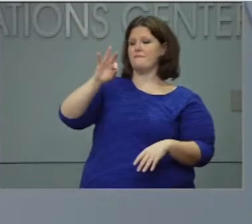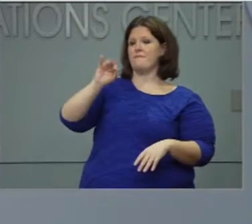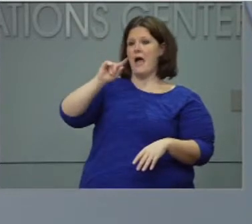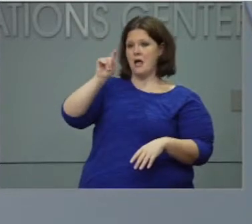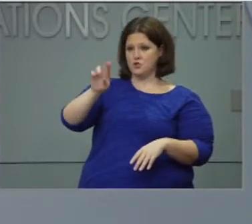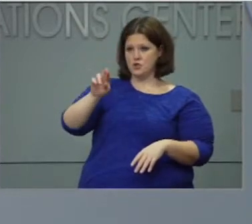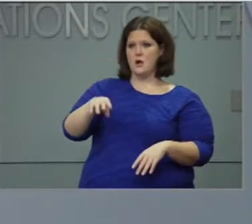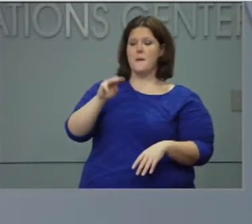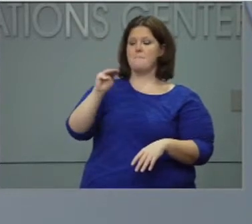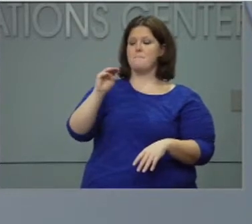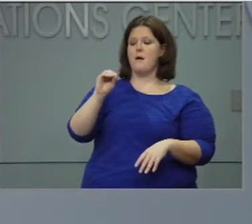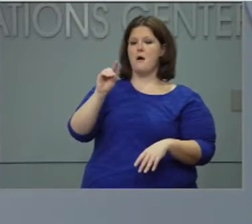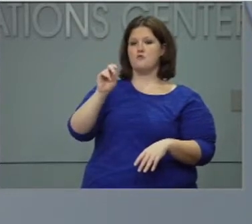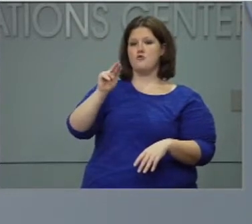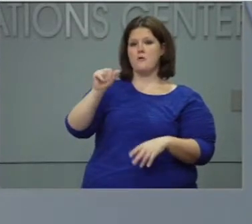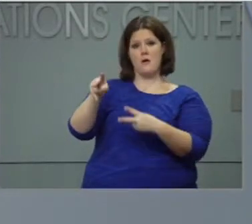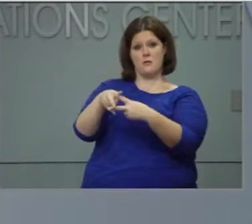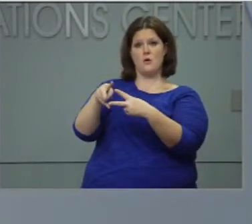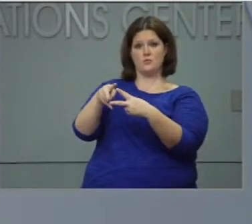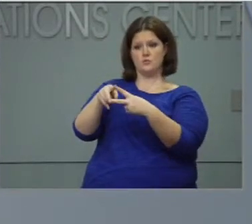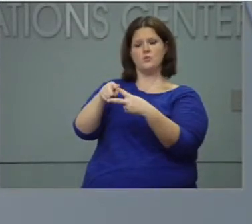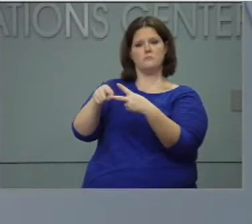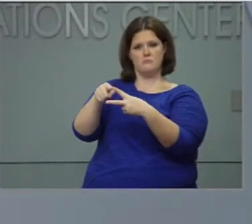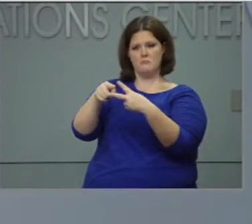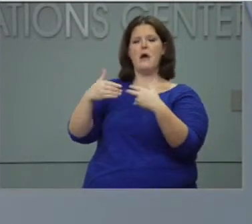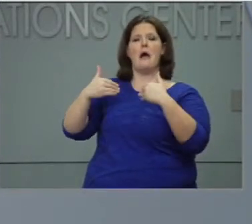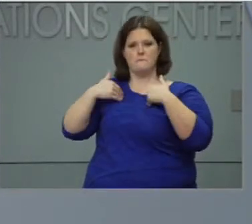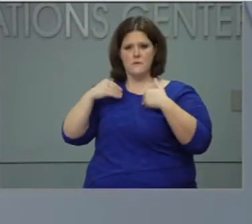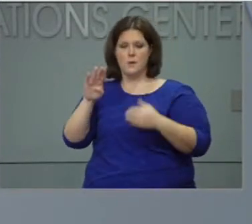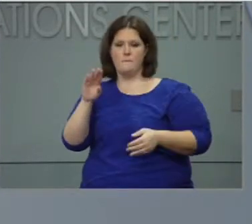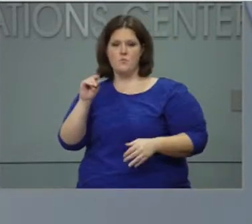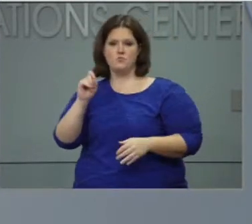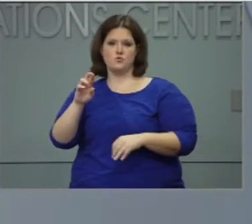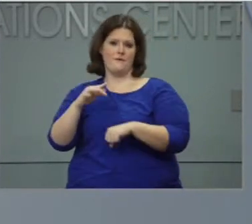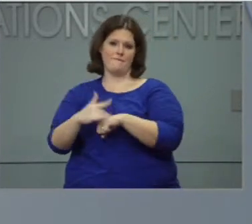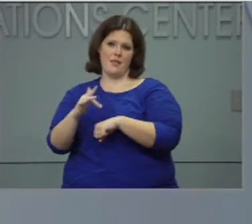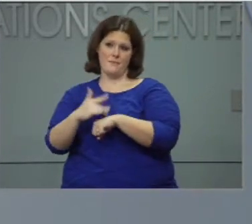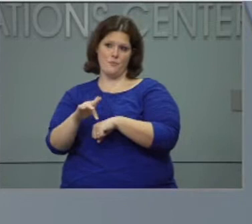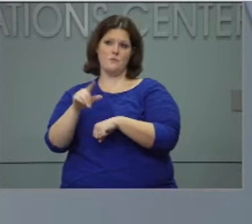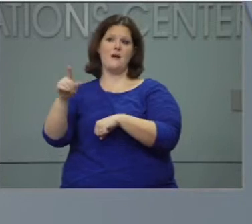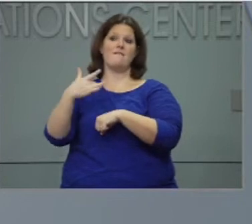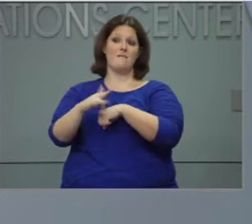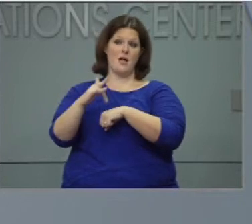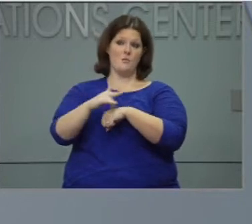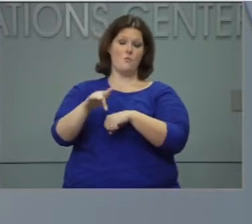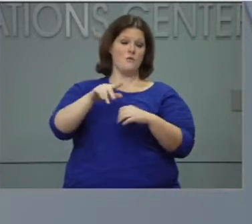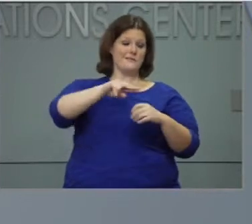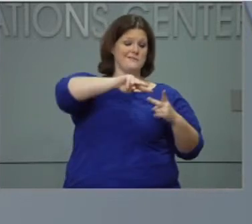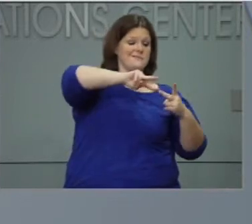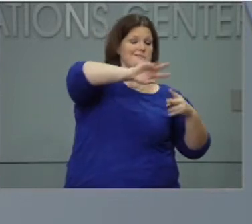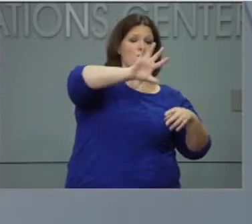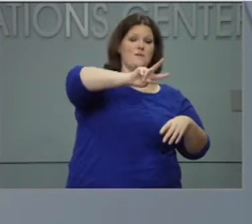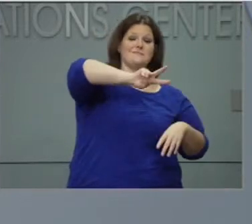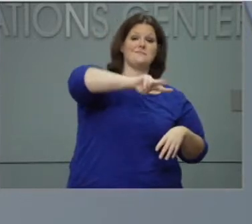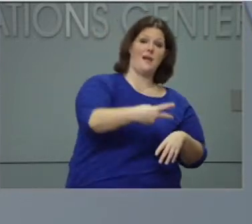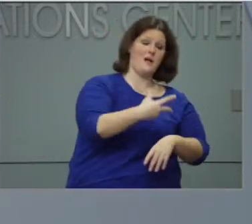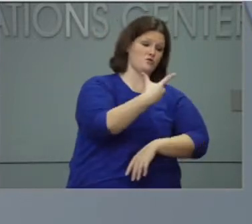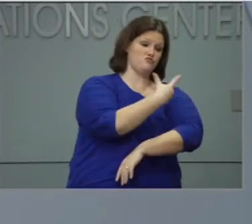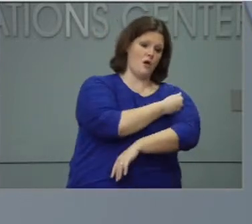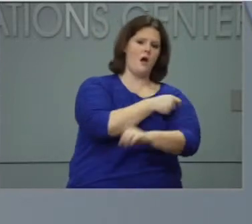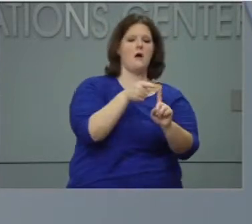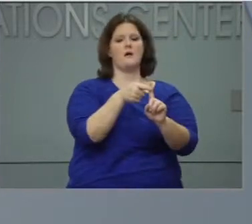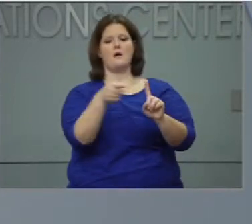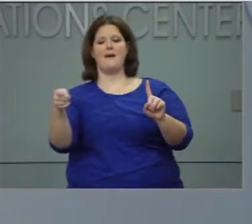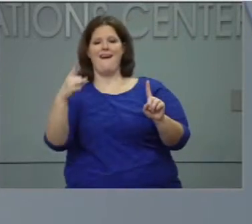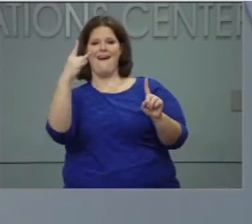for a booster starting 8 months after their second dose. So we're at a critical point in the trajectory